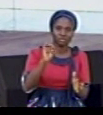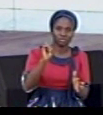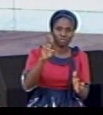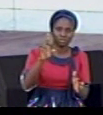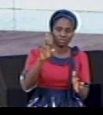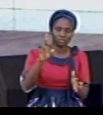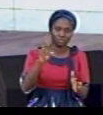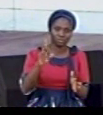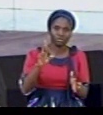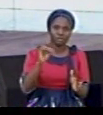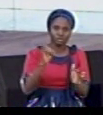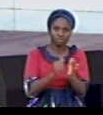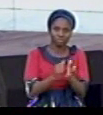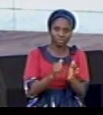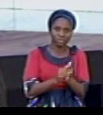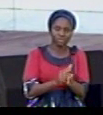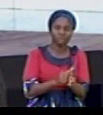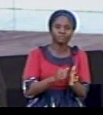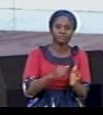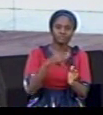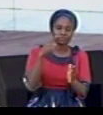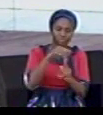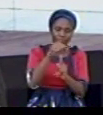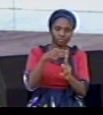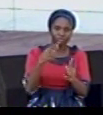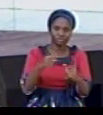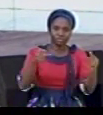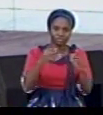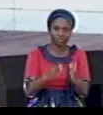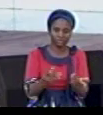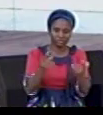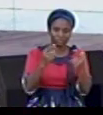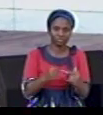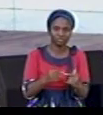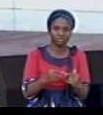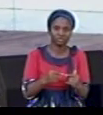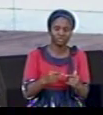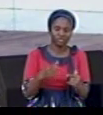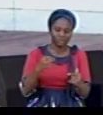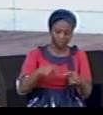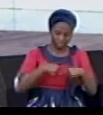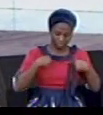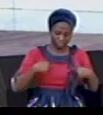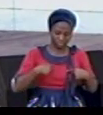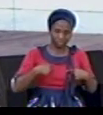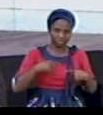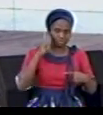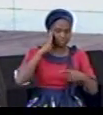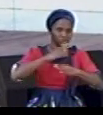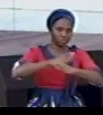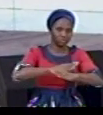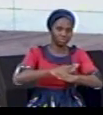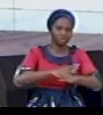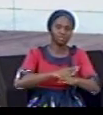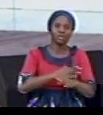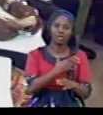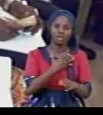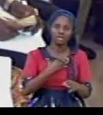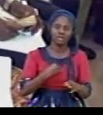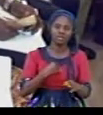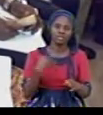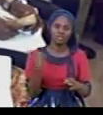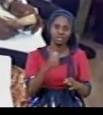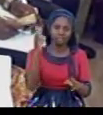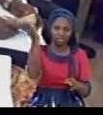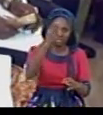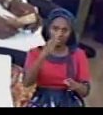enemy throws any dart on them, it will strike the breastplate, it